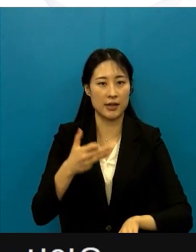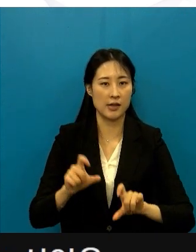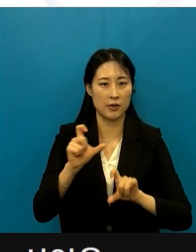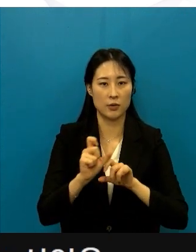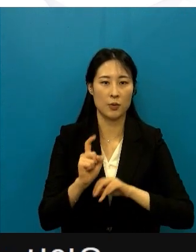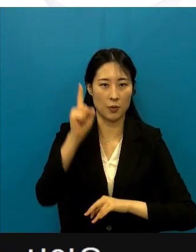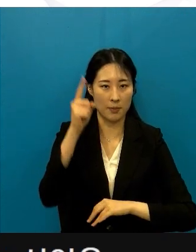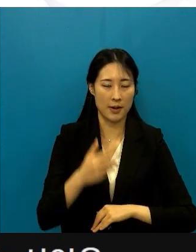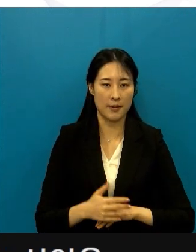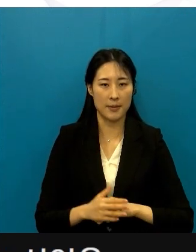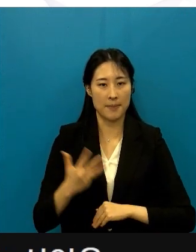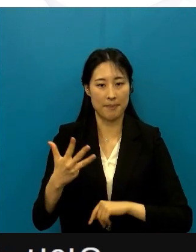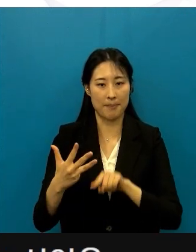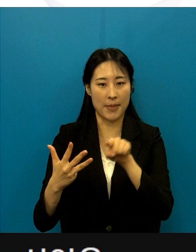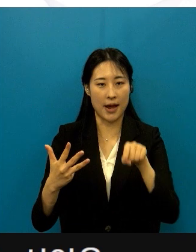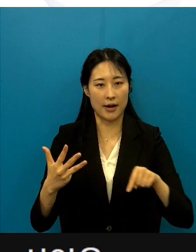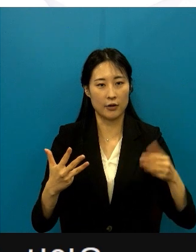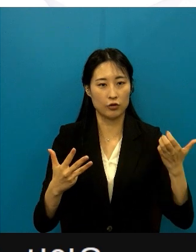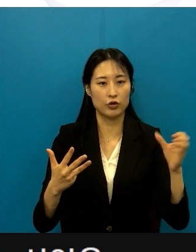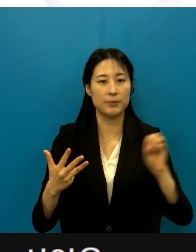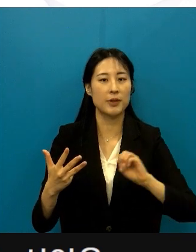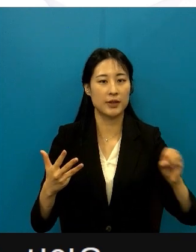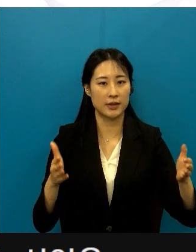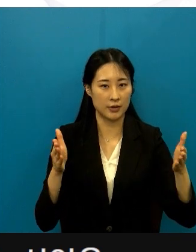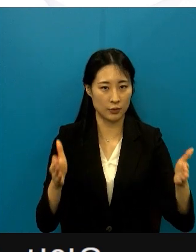90% dying in a hospital.